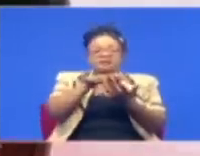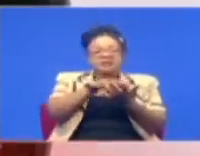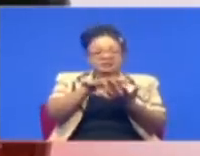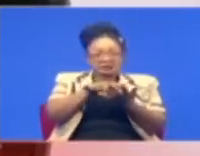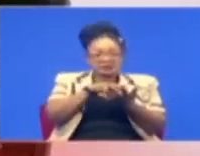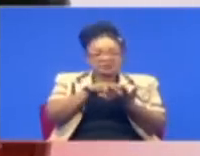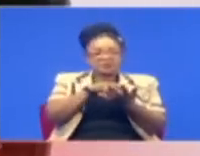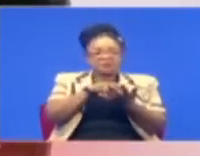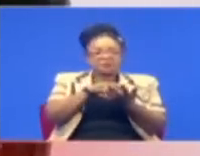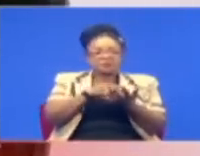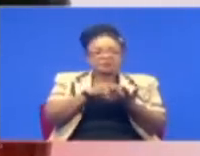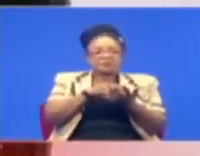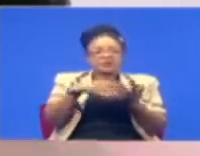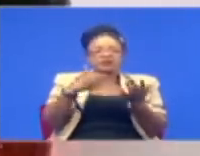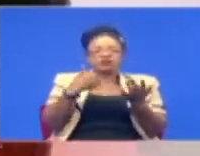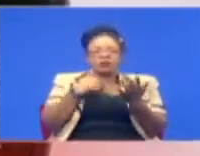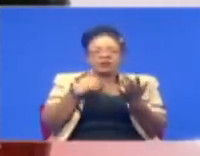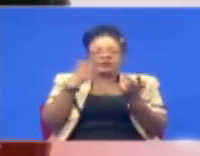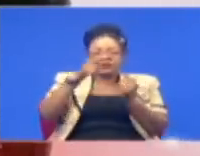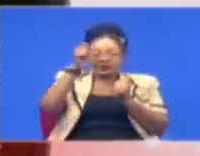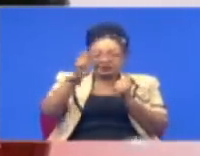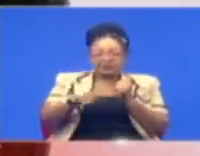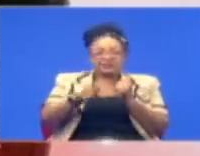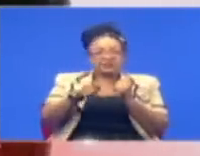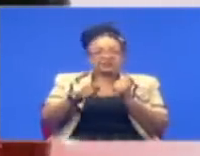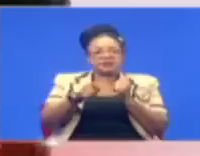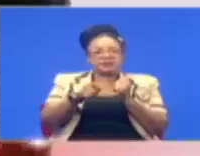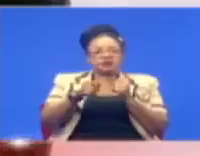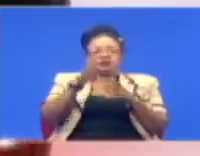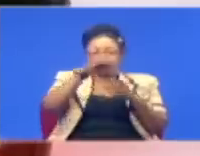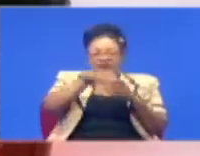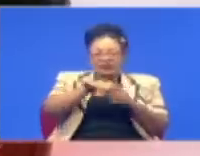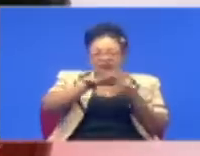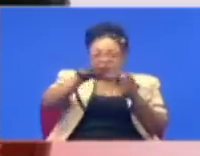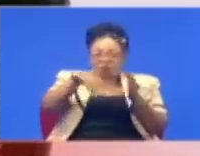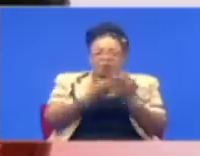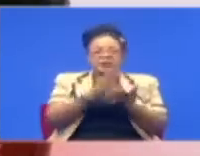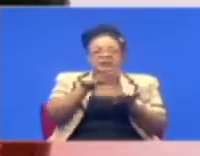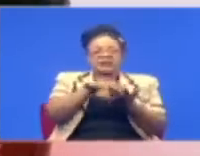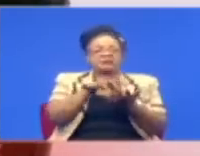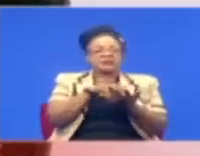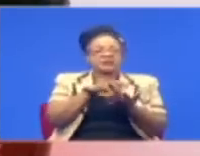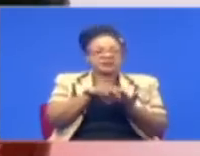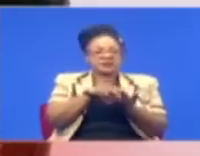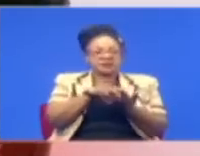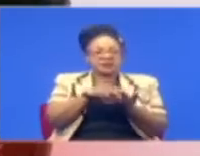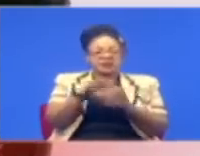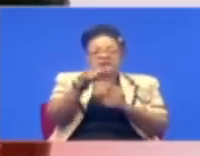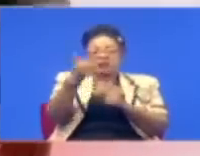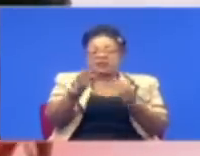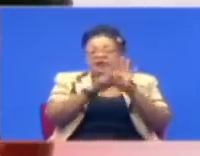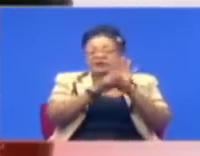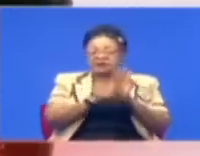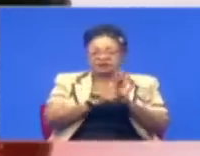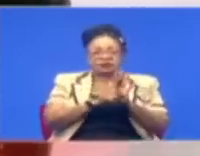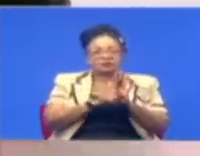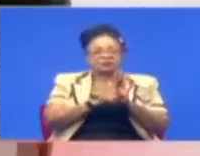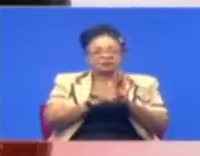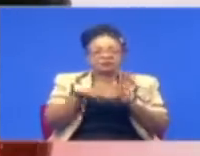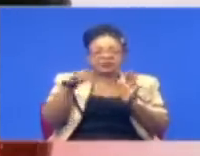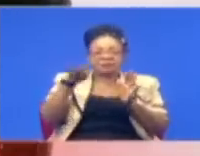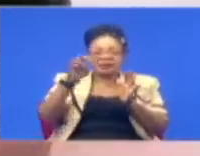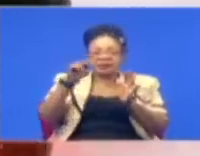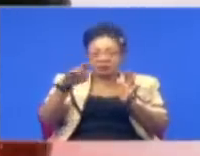is to have a sentence to fit all circumstances. In other legislations, penal